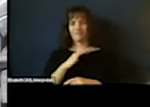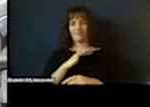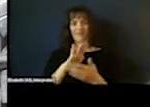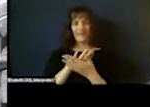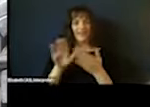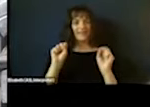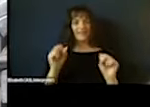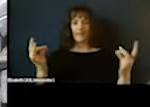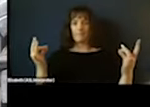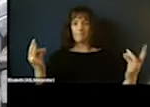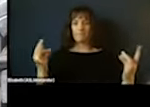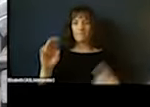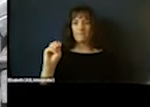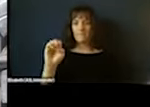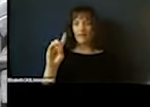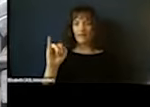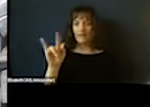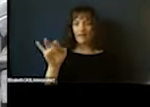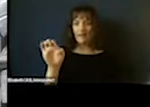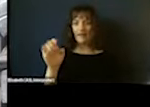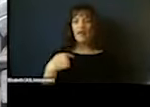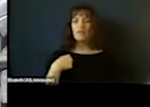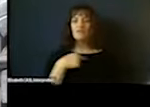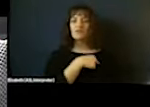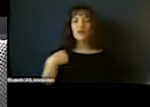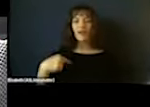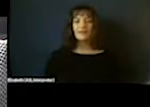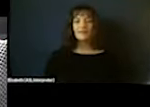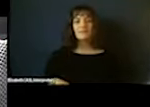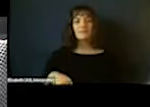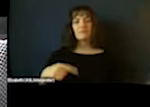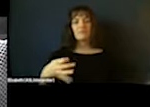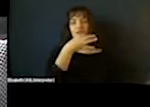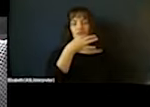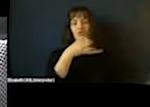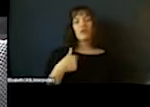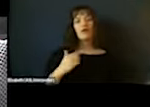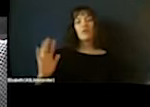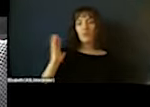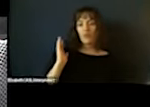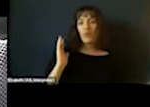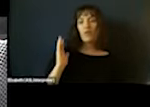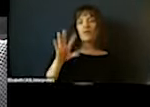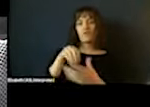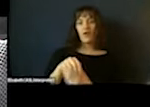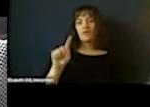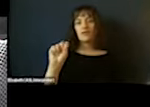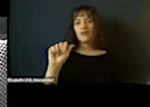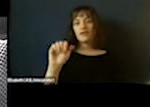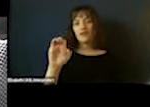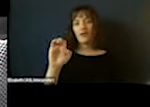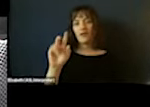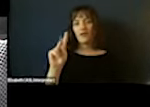Chinese master in the middle of the air. And I was a taekwondo player. One of my biggest dream is to have a flying kick,